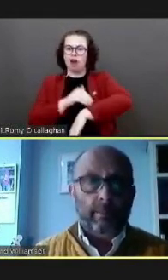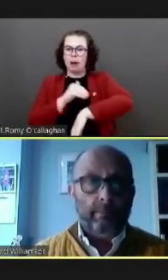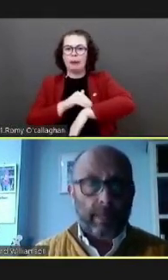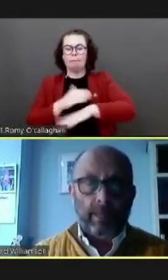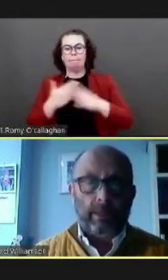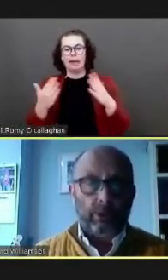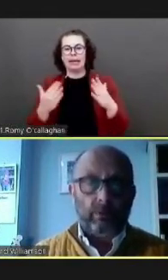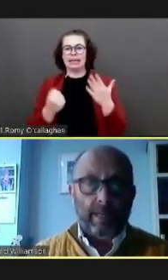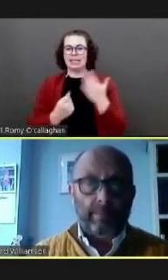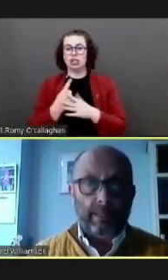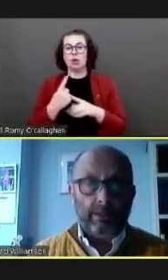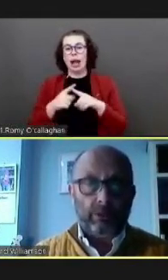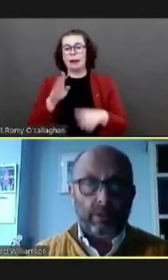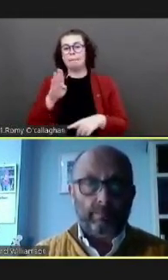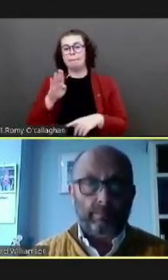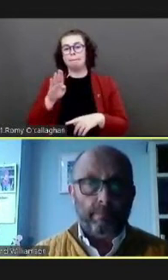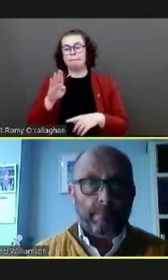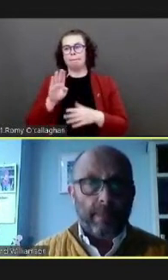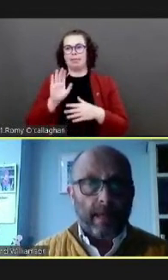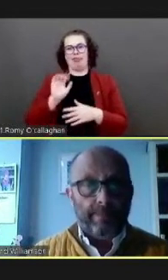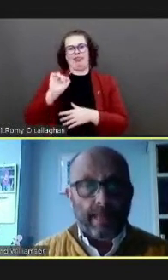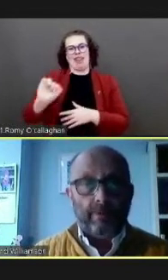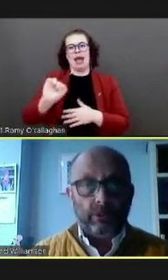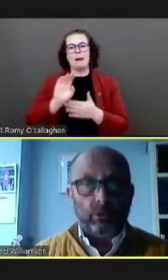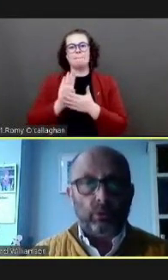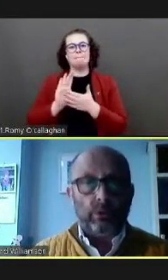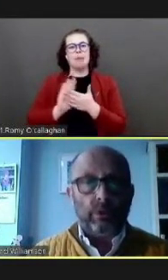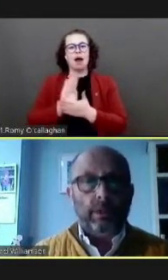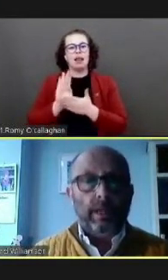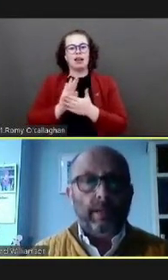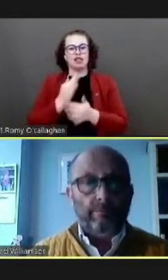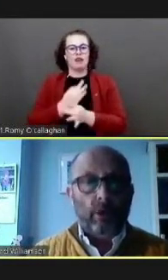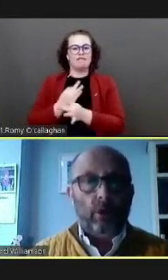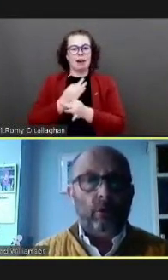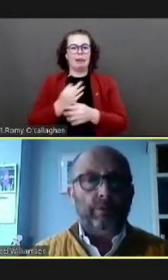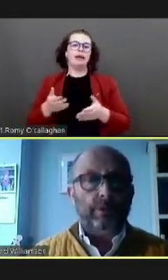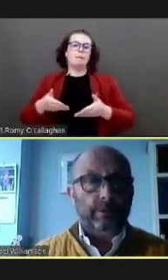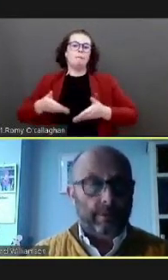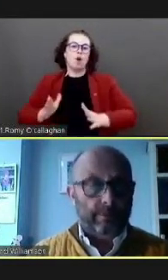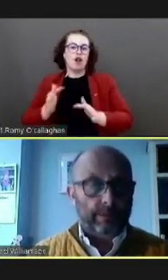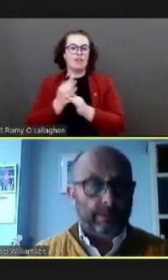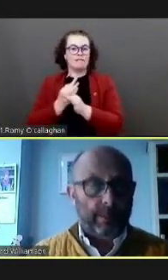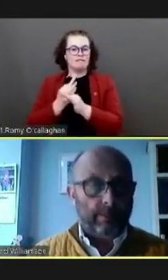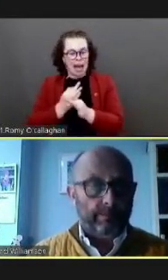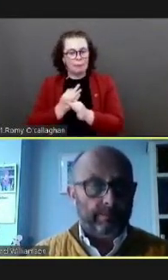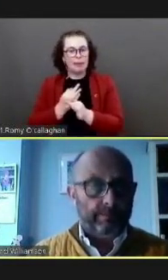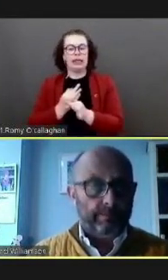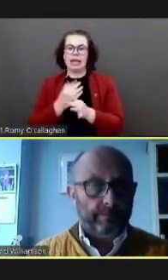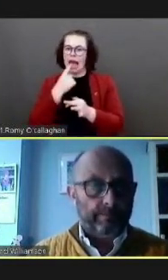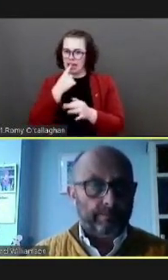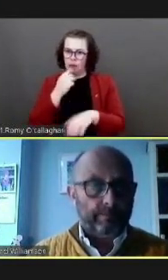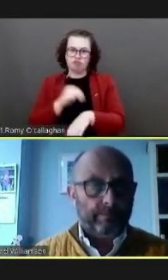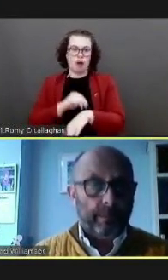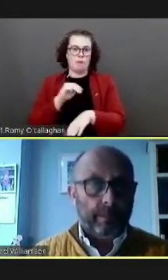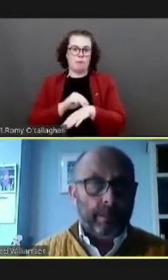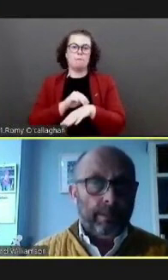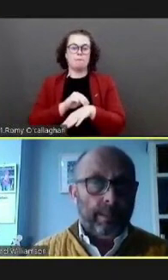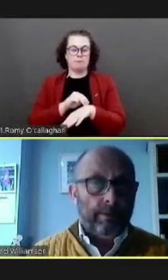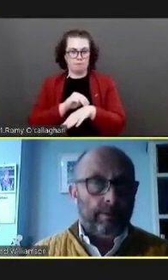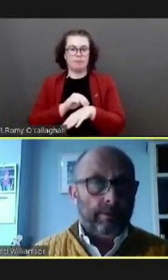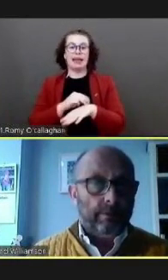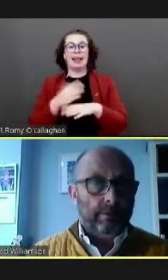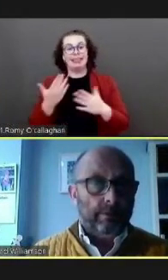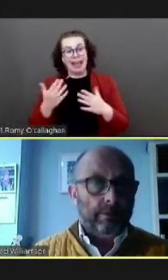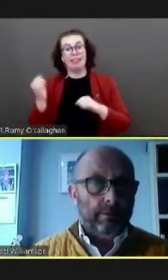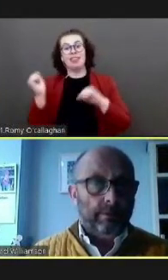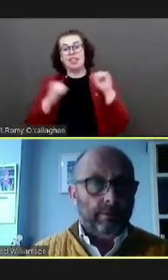complex biological family history. And their assault involved their foster parent.